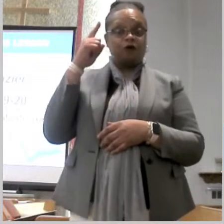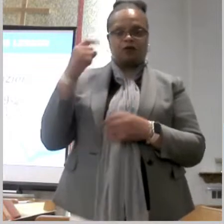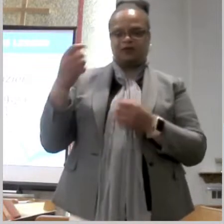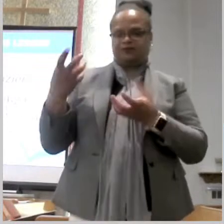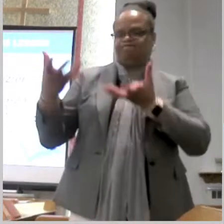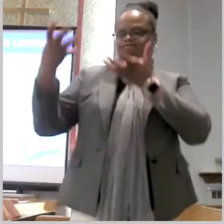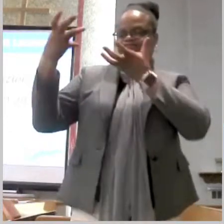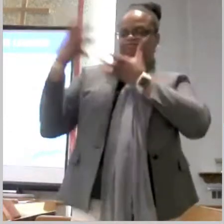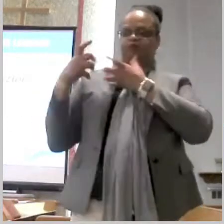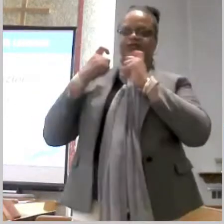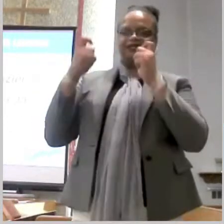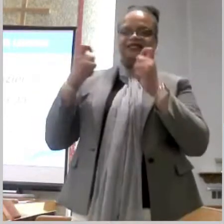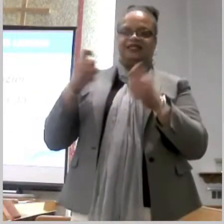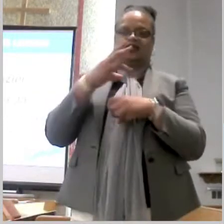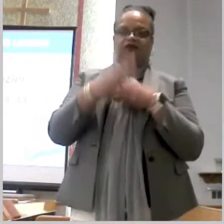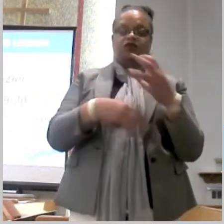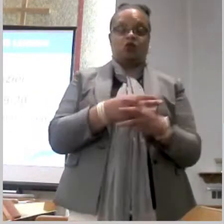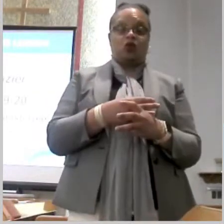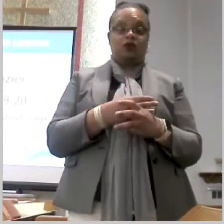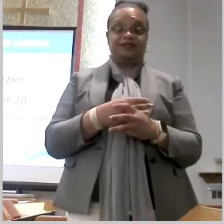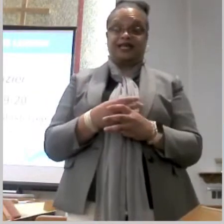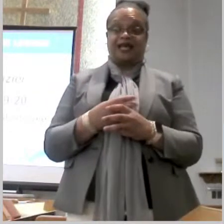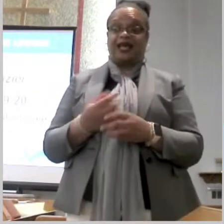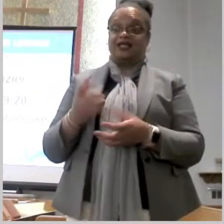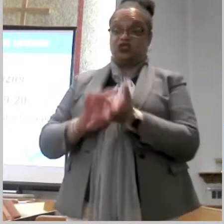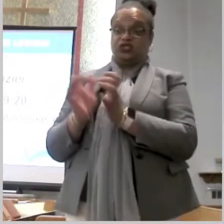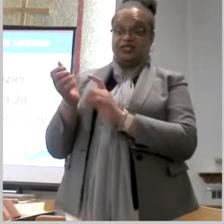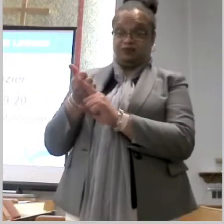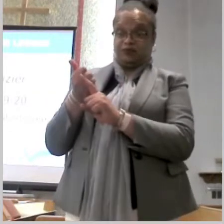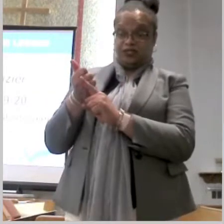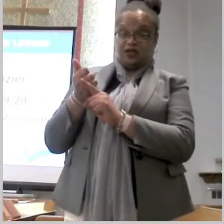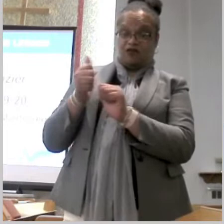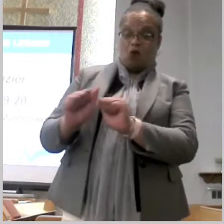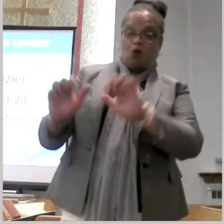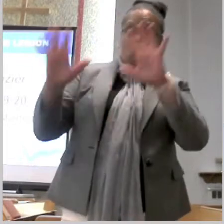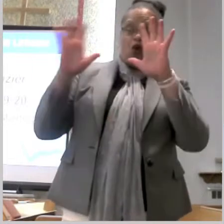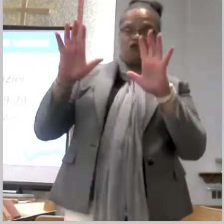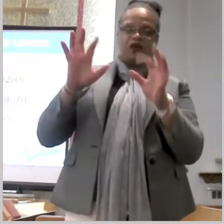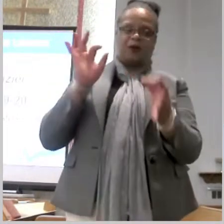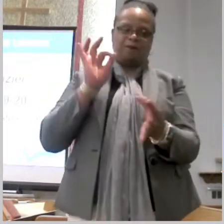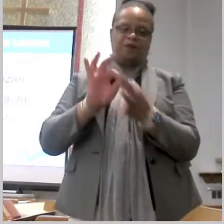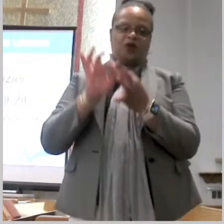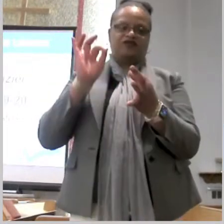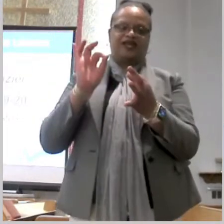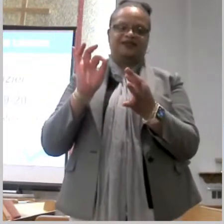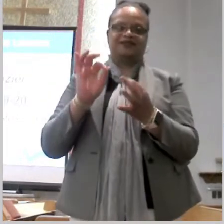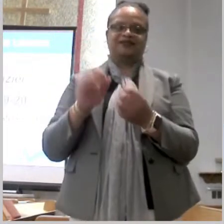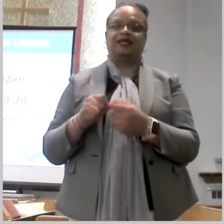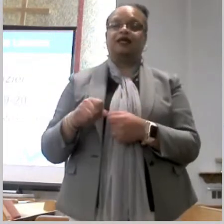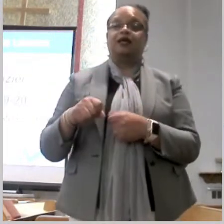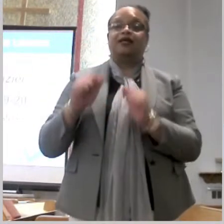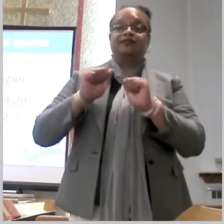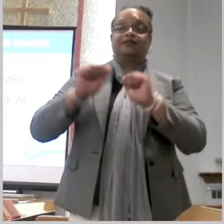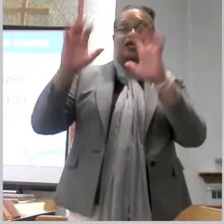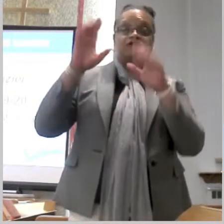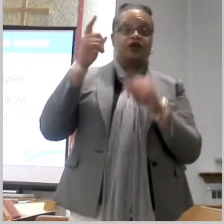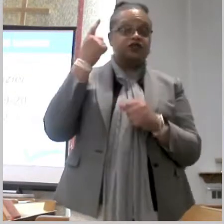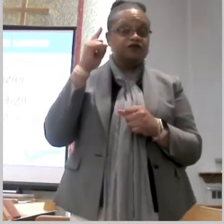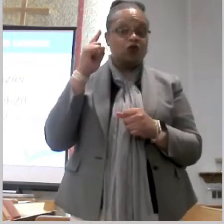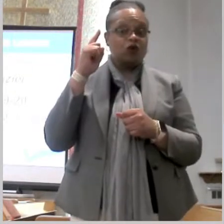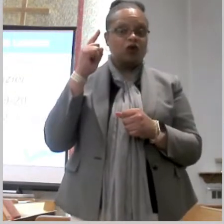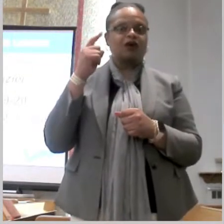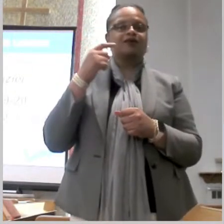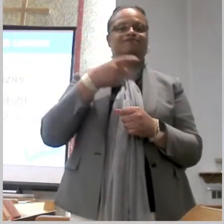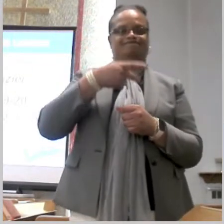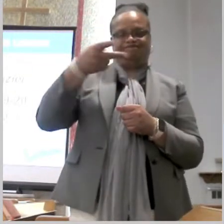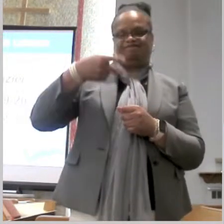sins of this world and offered himself as the perfect sacrifice. It is through this sacrifice that we're